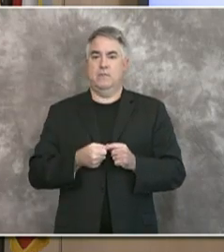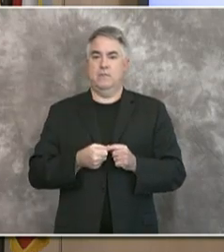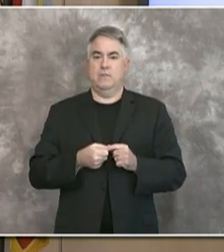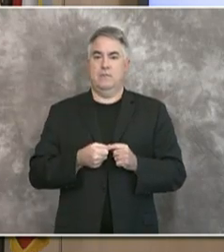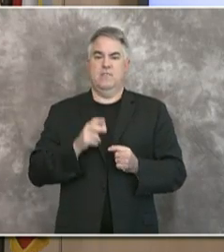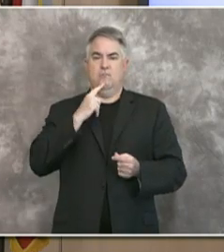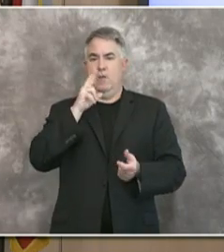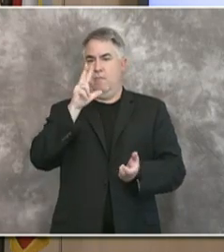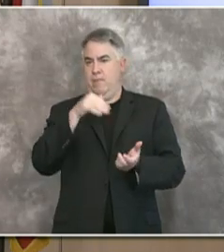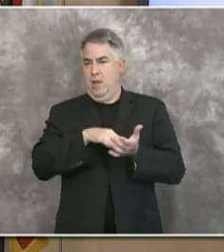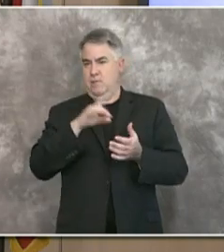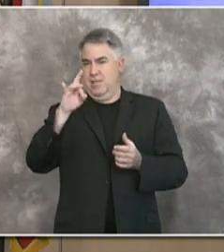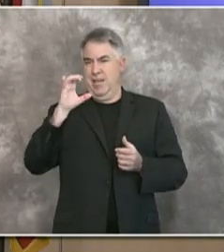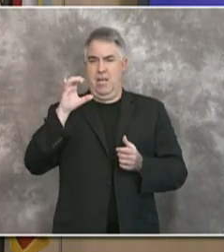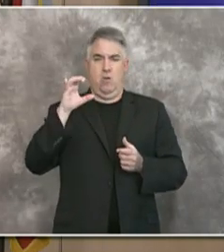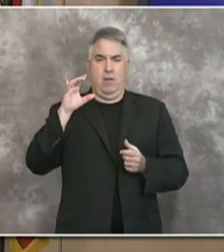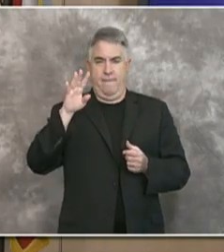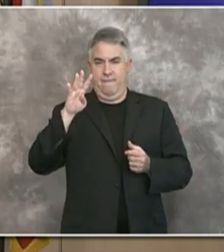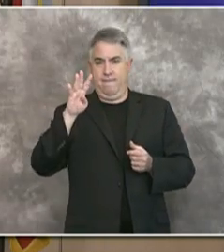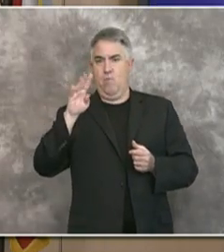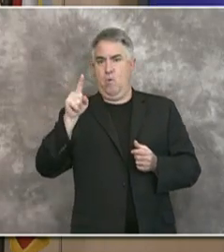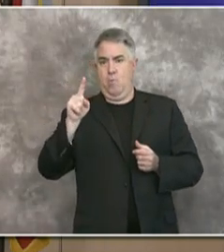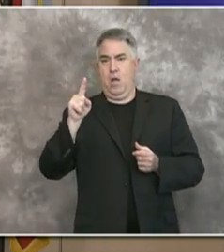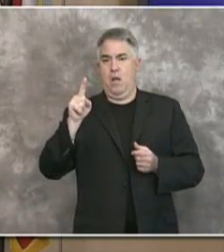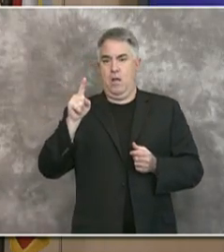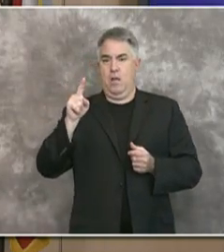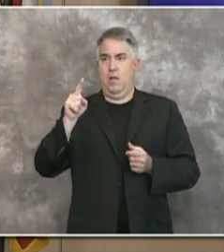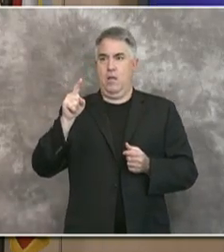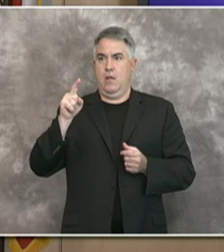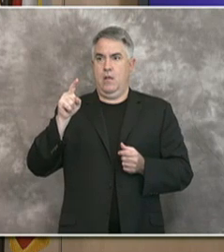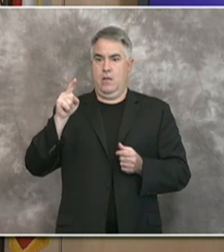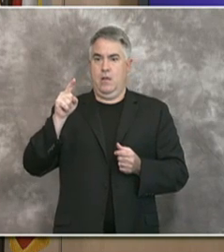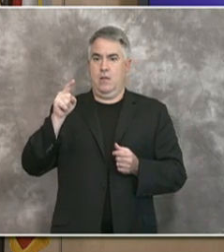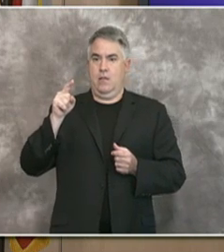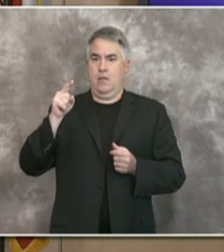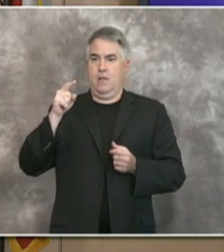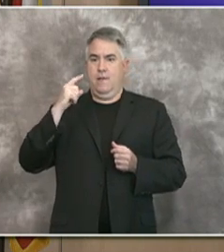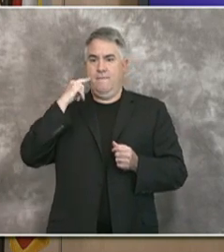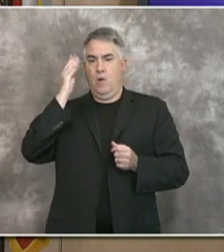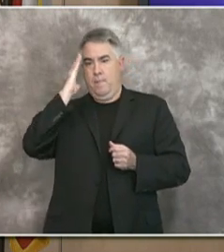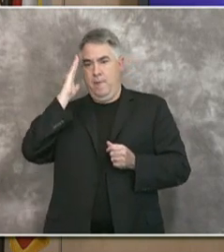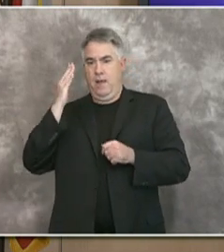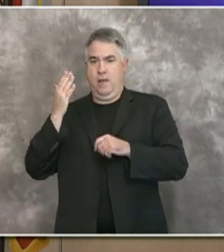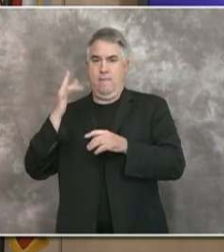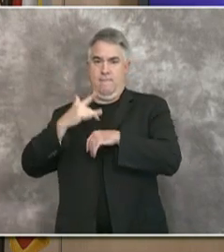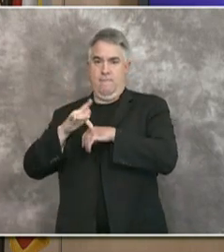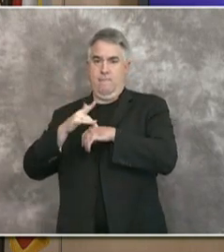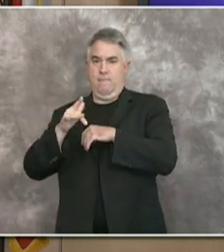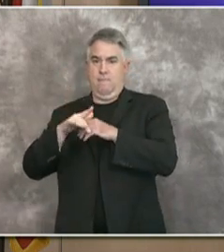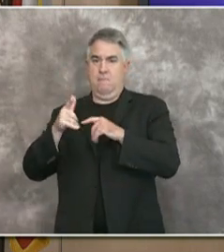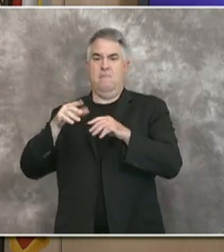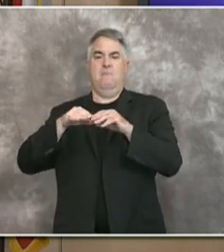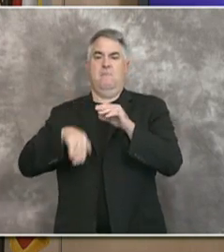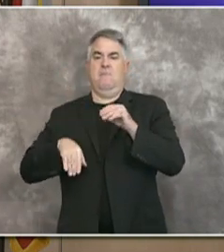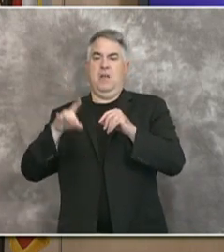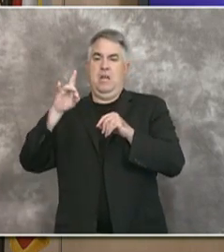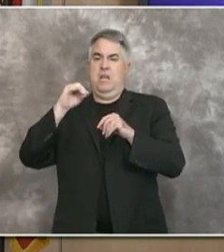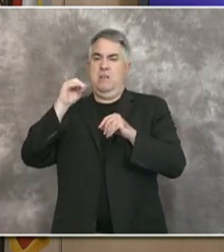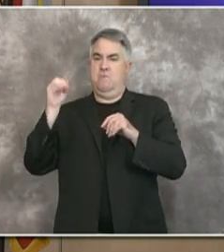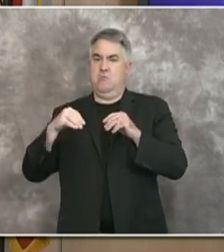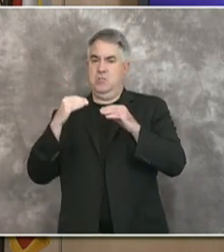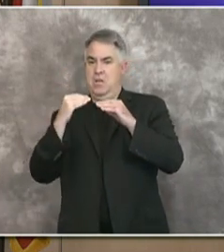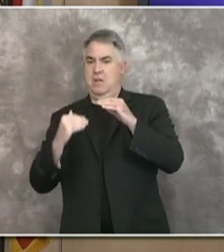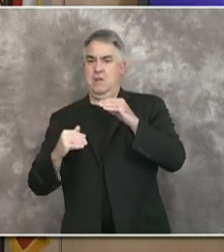3,841, which puts us well below not only our current bed capacity, but also below that 80% threshold or cutoff that we